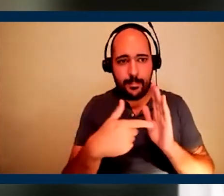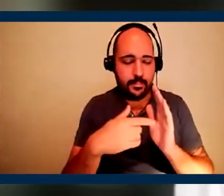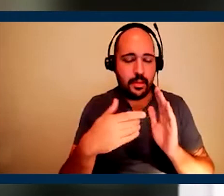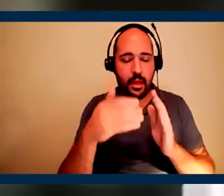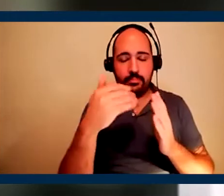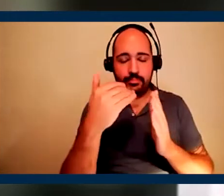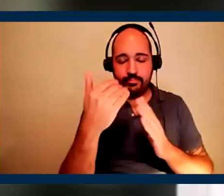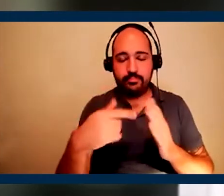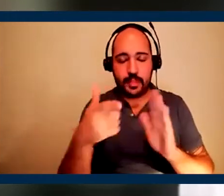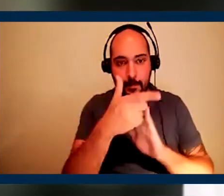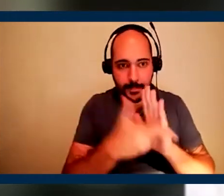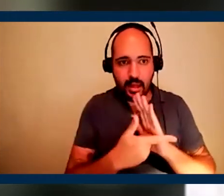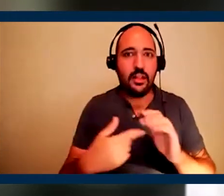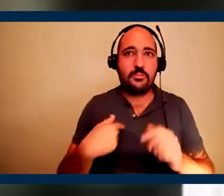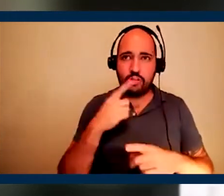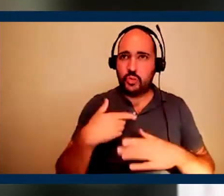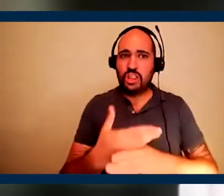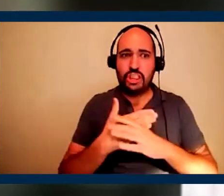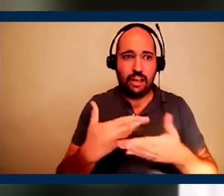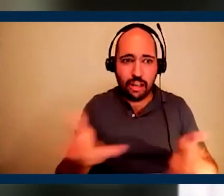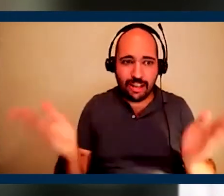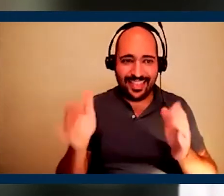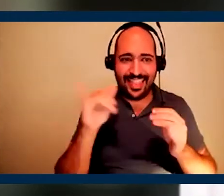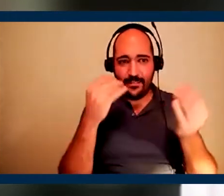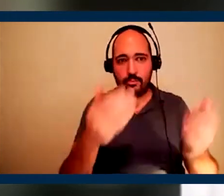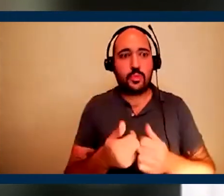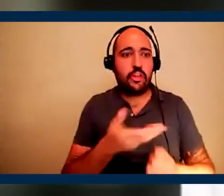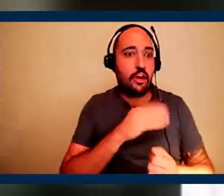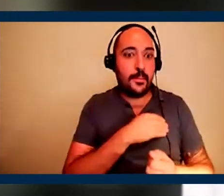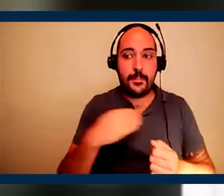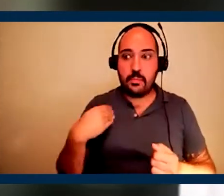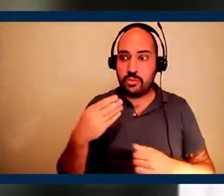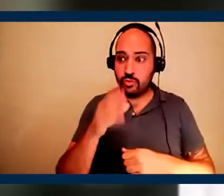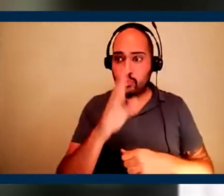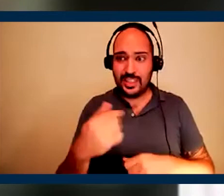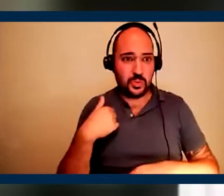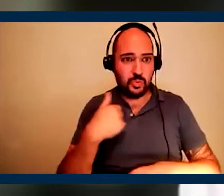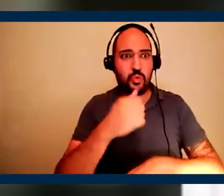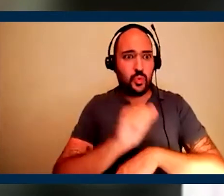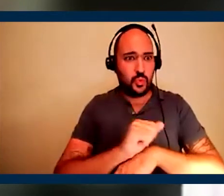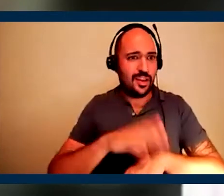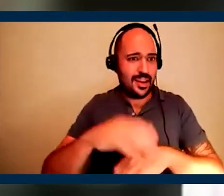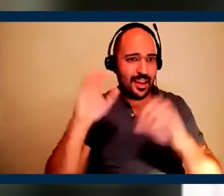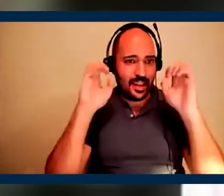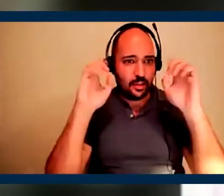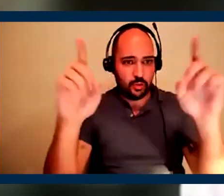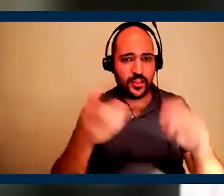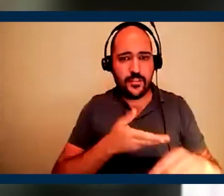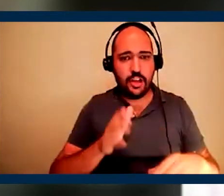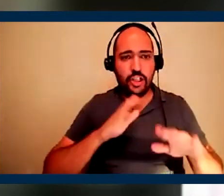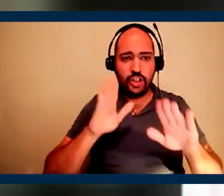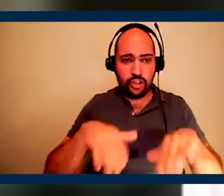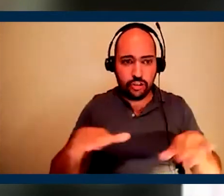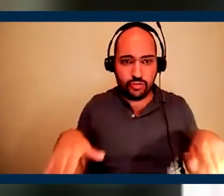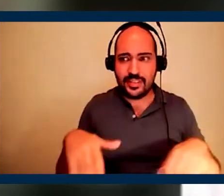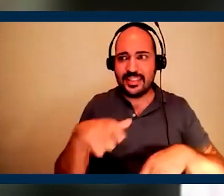sure we share that out with the members. And directly, we are working on education of our children.